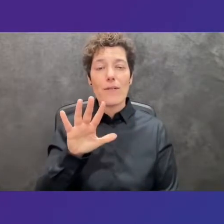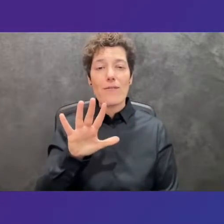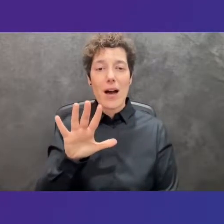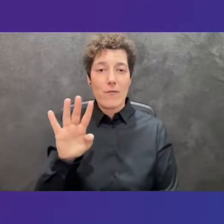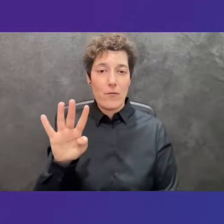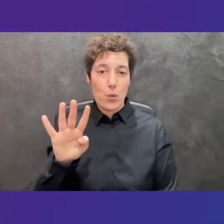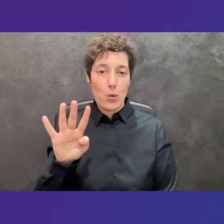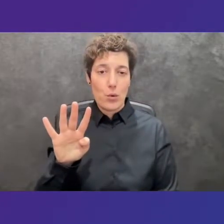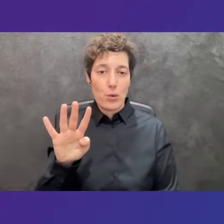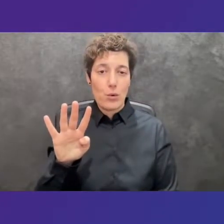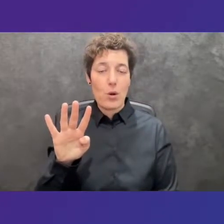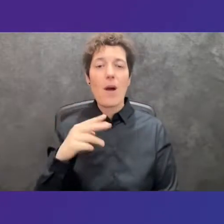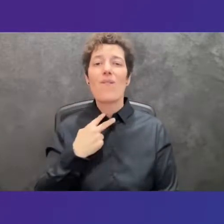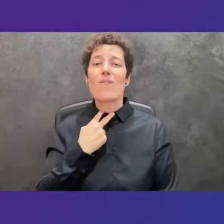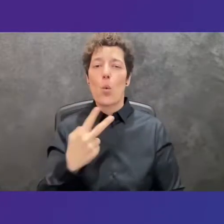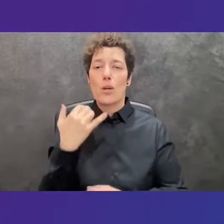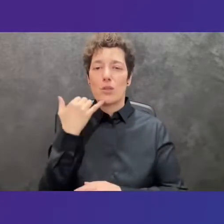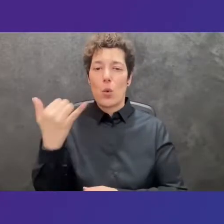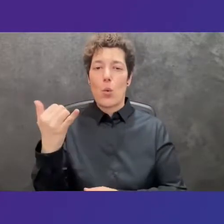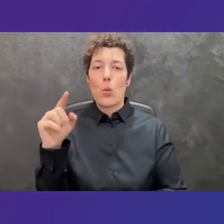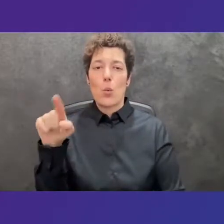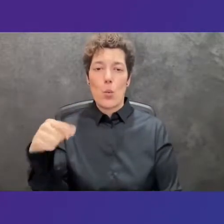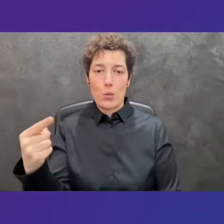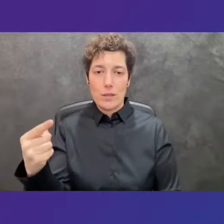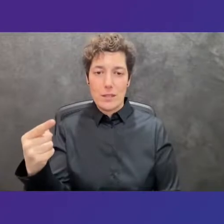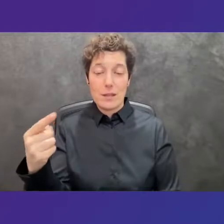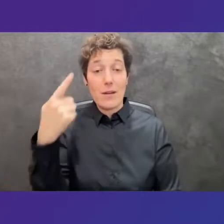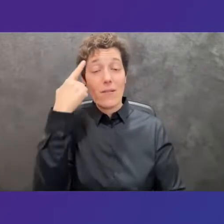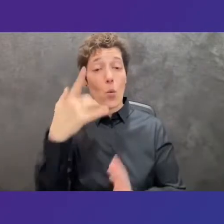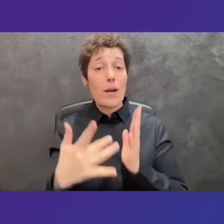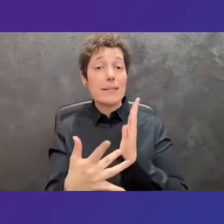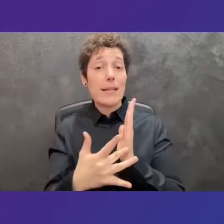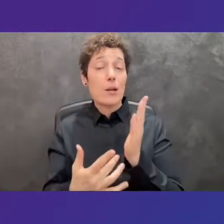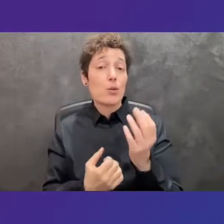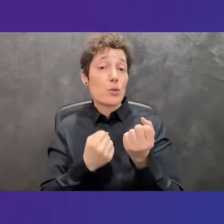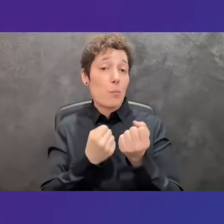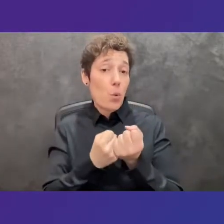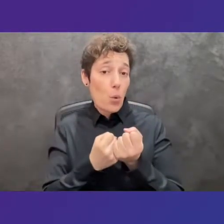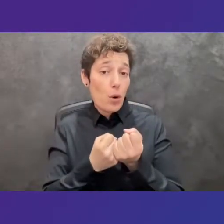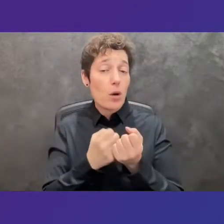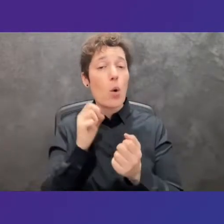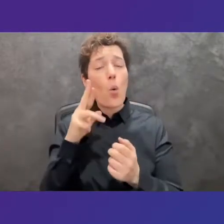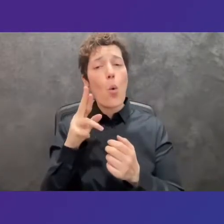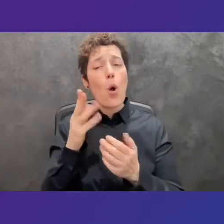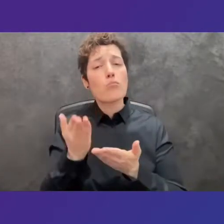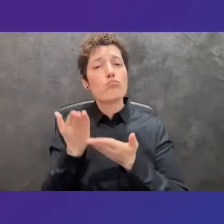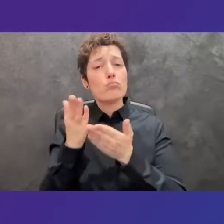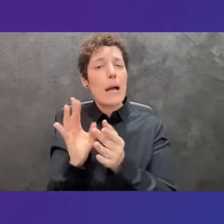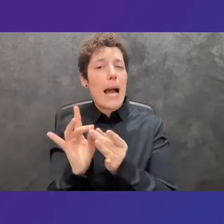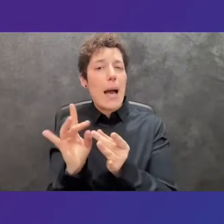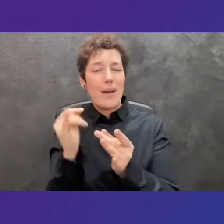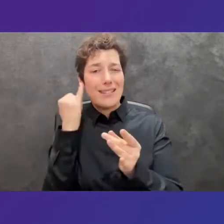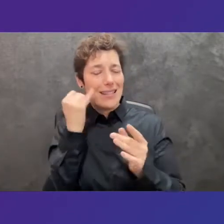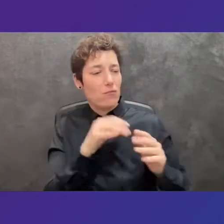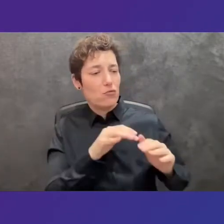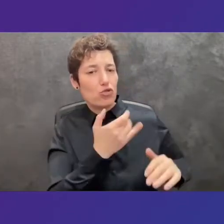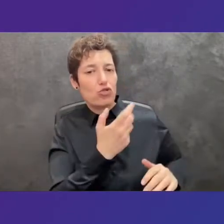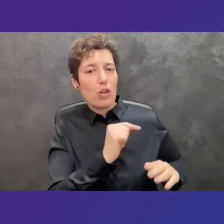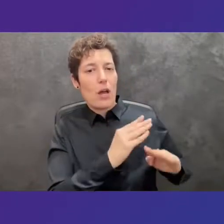212-966-4454, voice only, for technical support or to propose comments if the chat is not